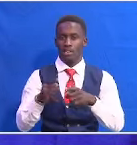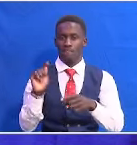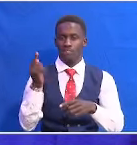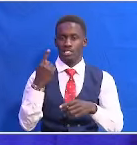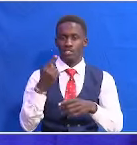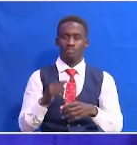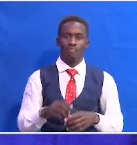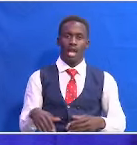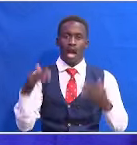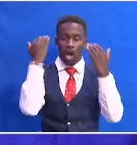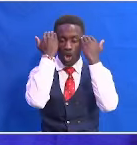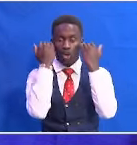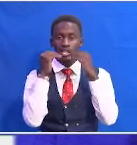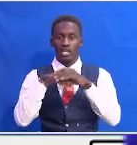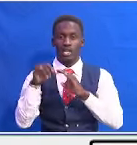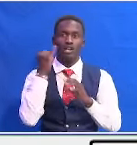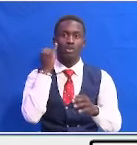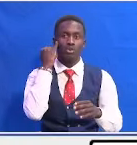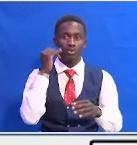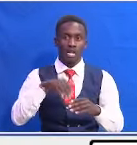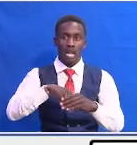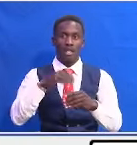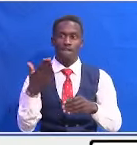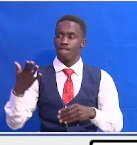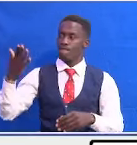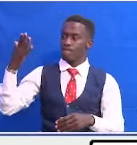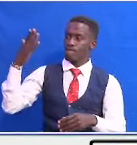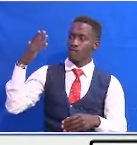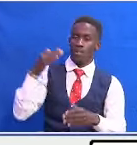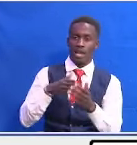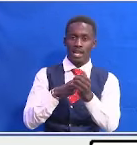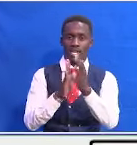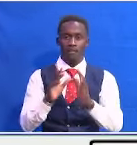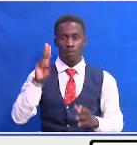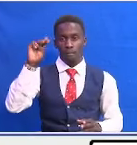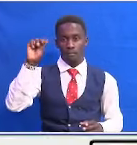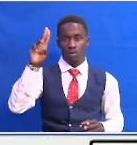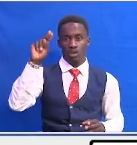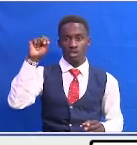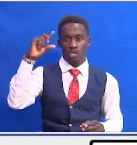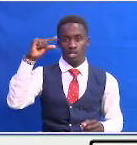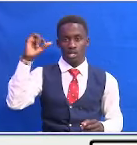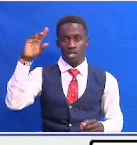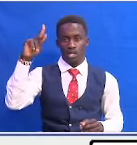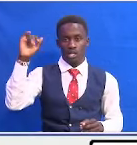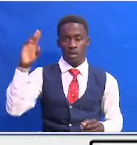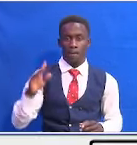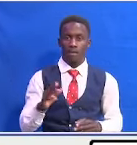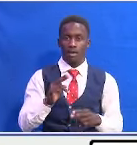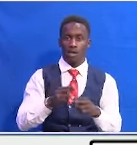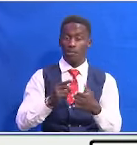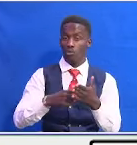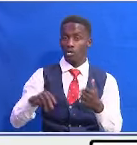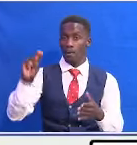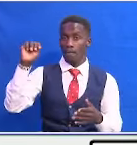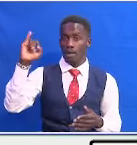Nakuru Court has released a former Mungiki leader, Maina Njenga, and his 11 co-accused after the prosecution